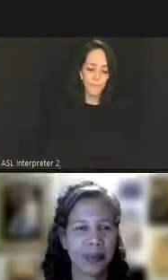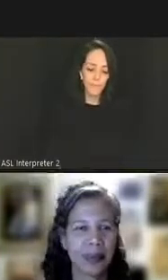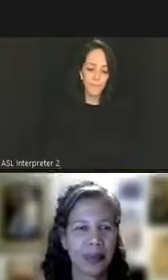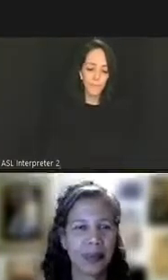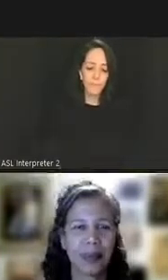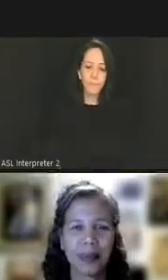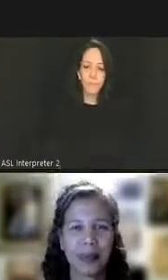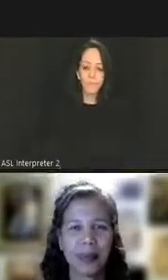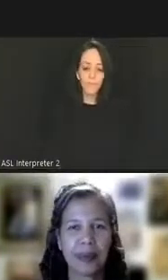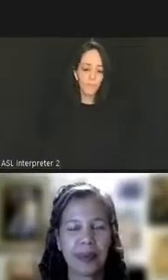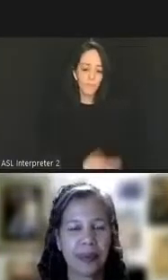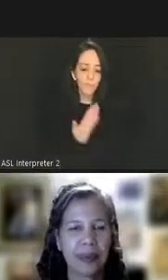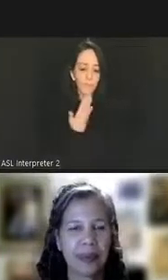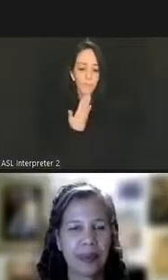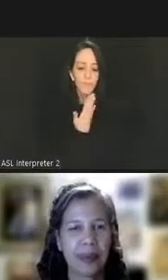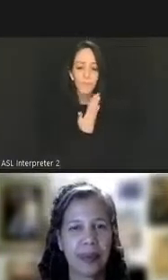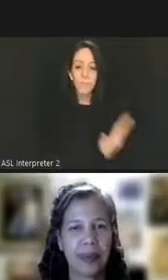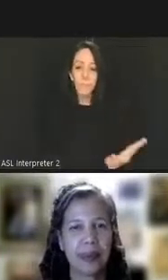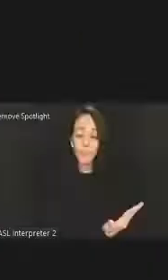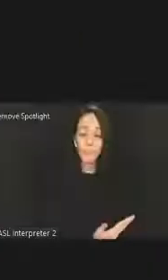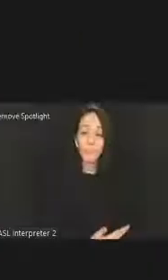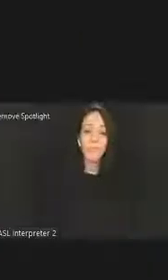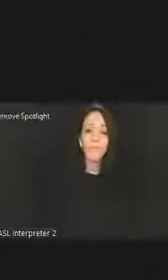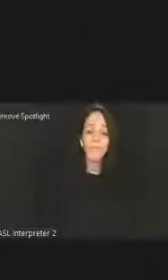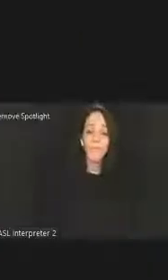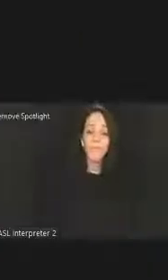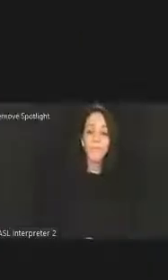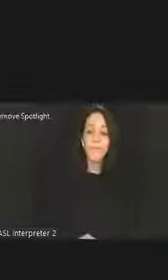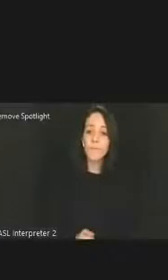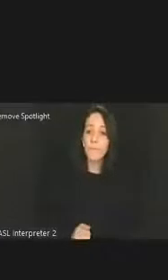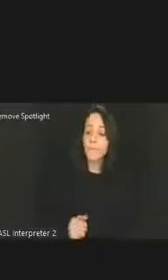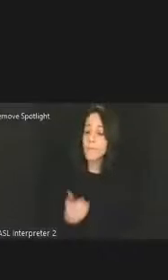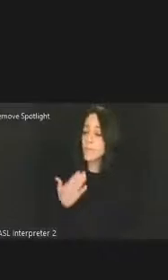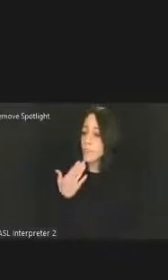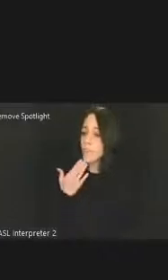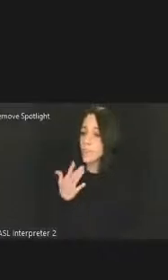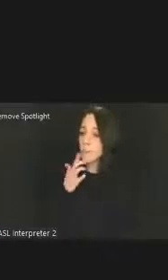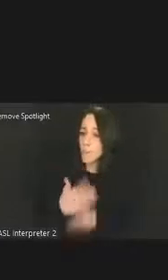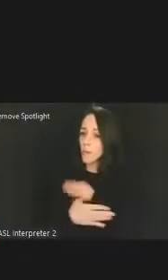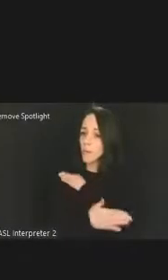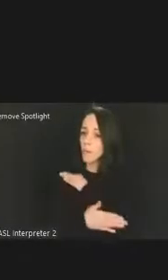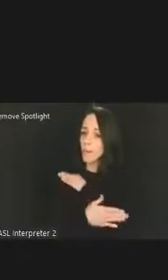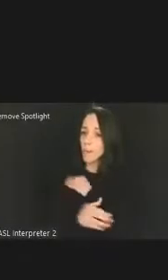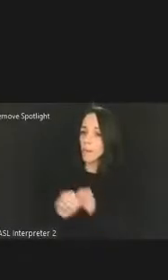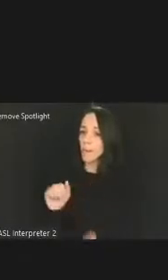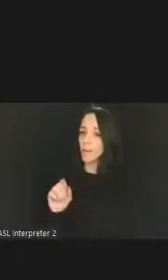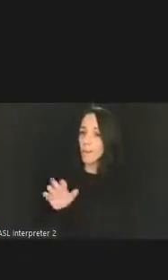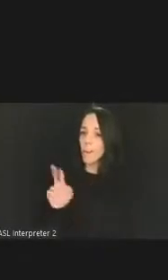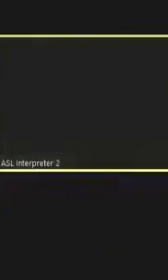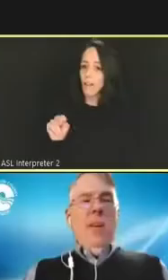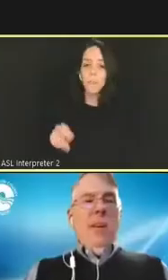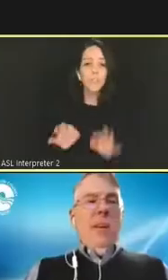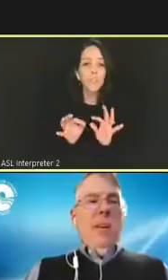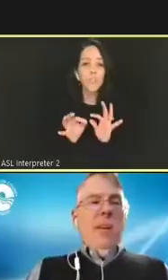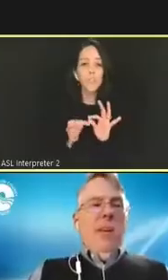Thank you, Latricia. And thank you to our county administrator, Tanya